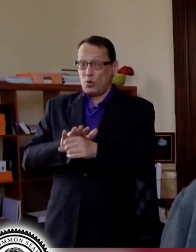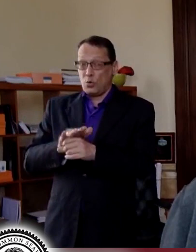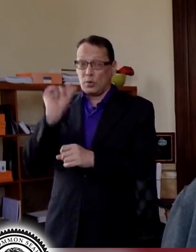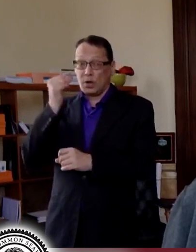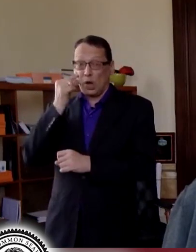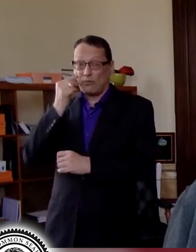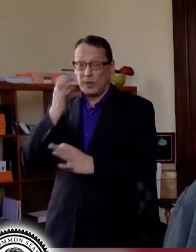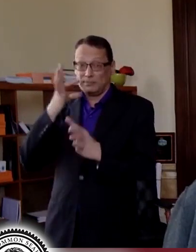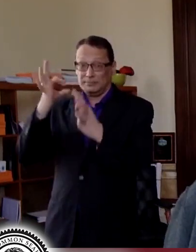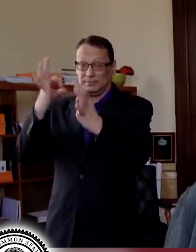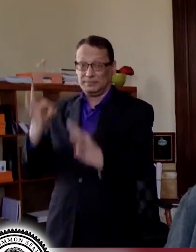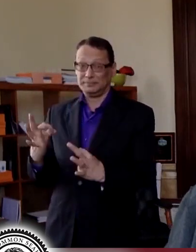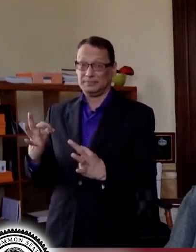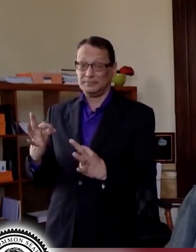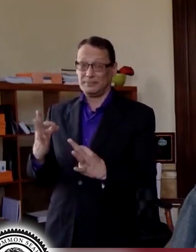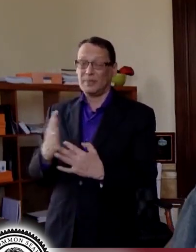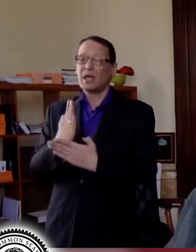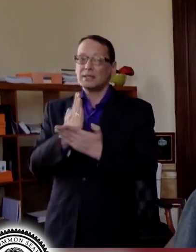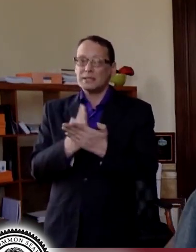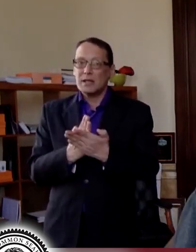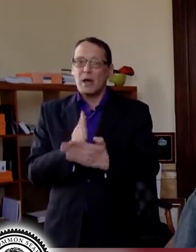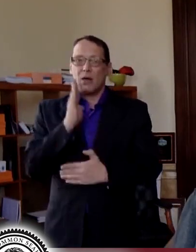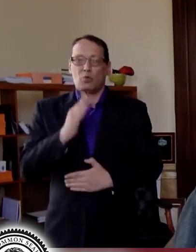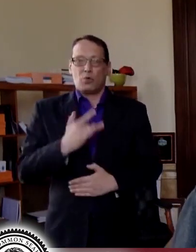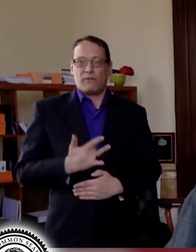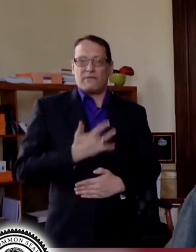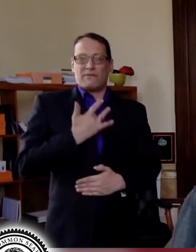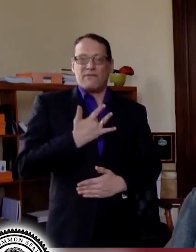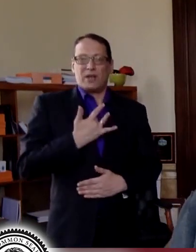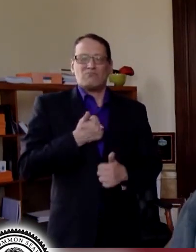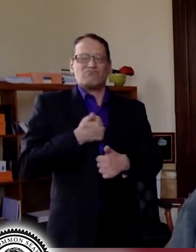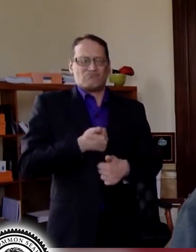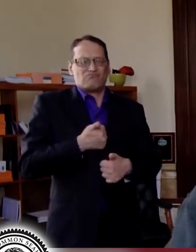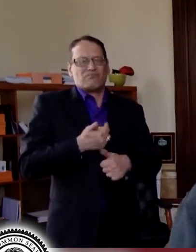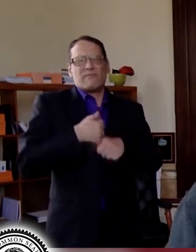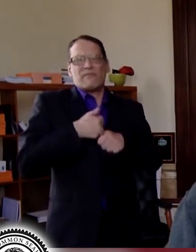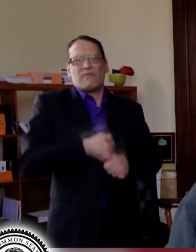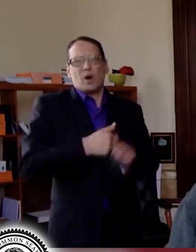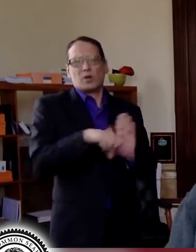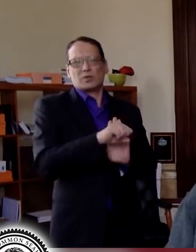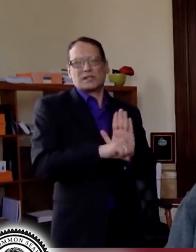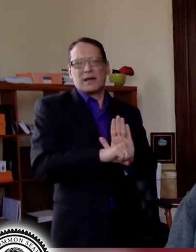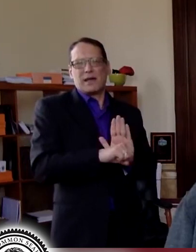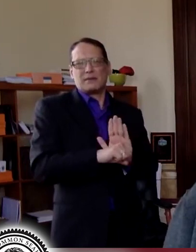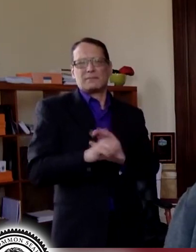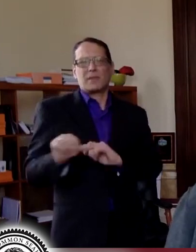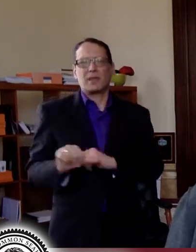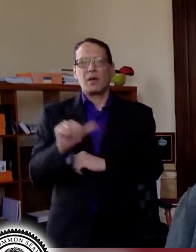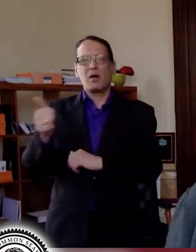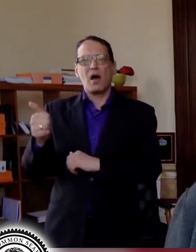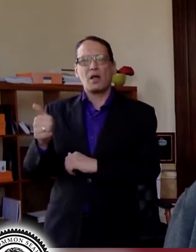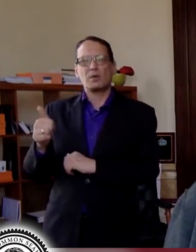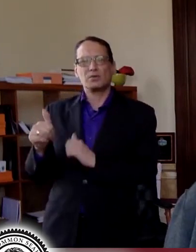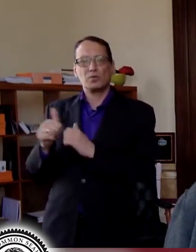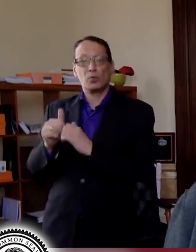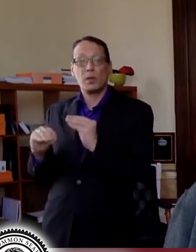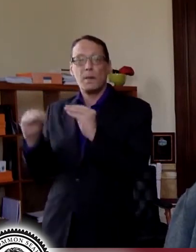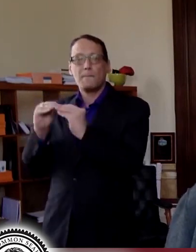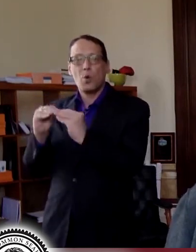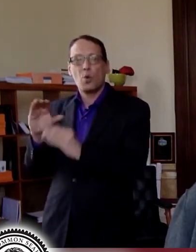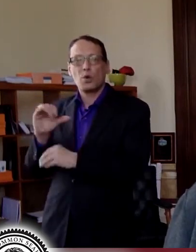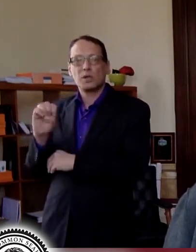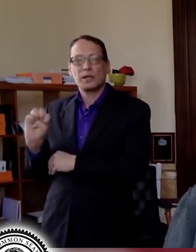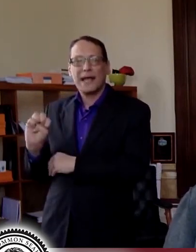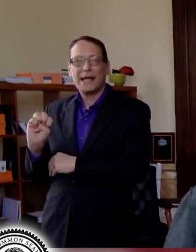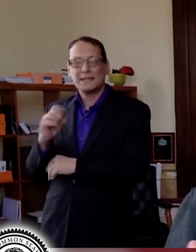will feel that it's time for them to follow the state's order, and others who have many more cases like we do may